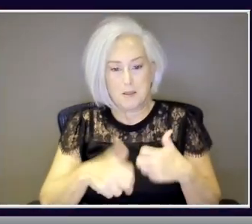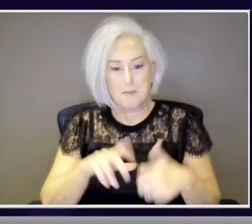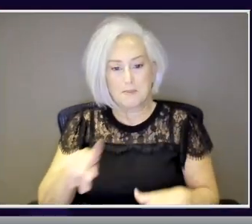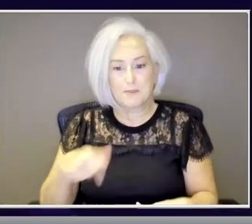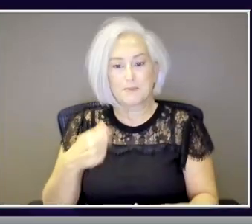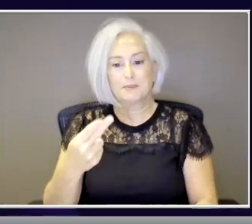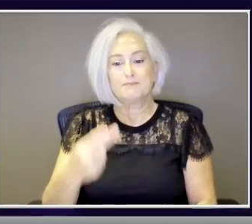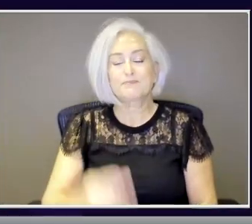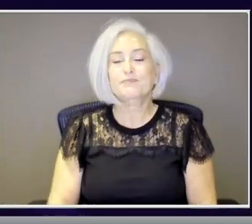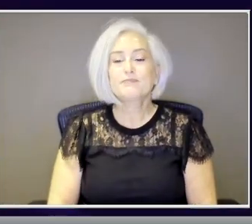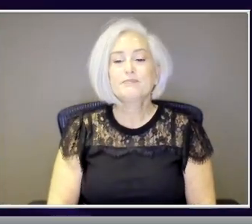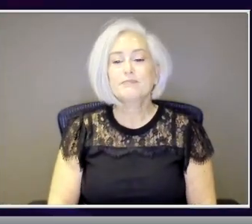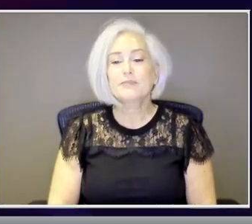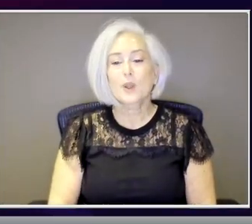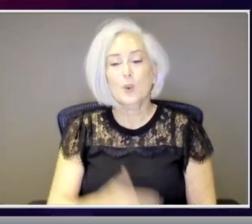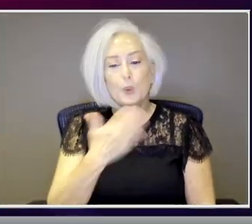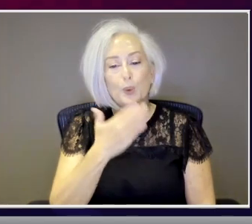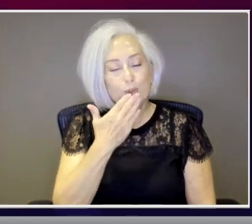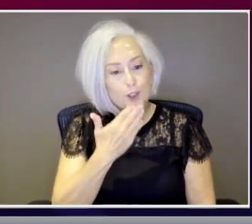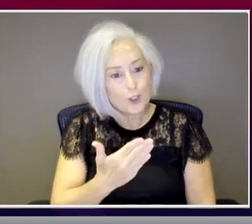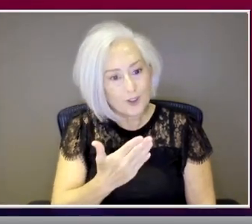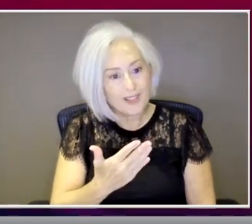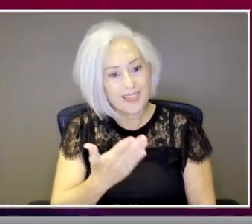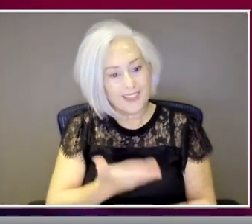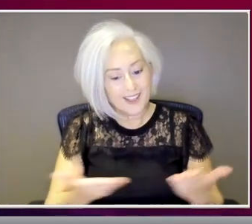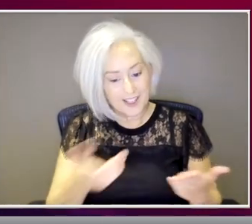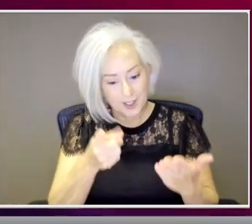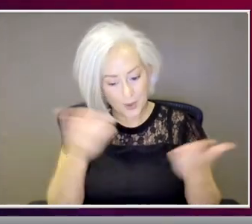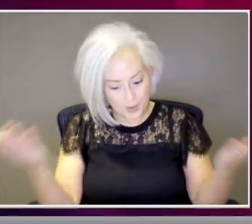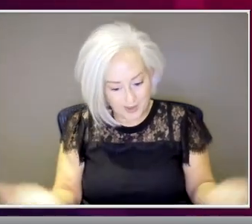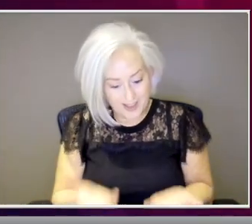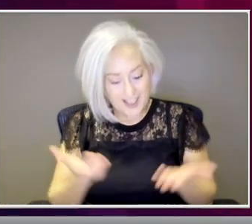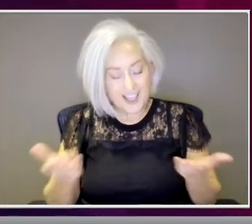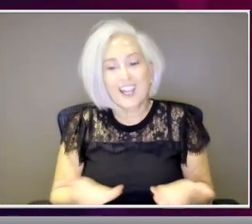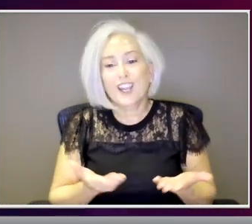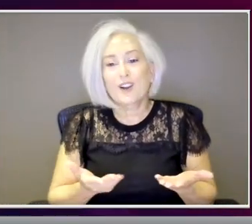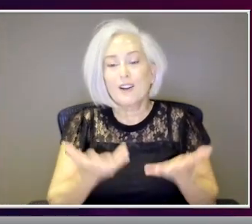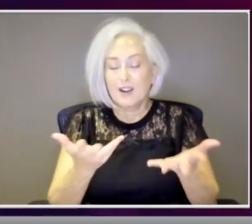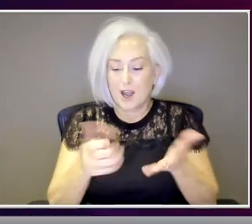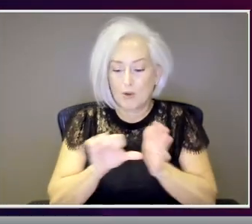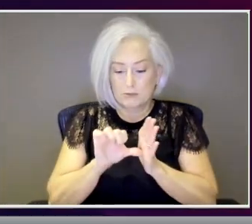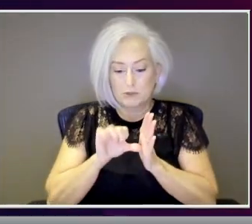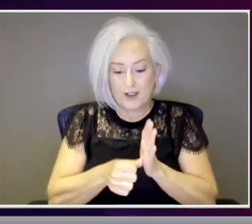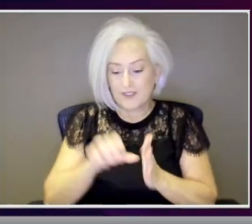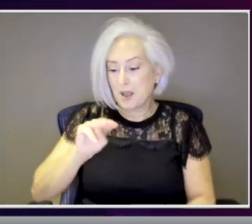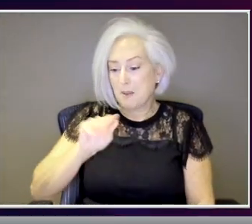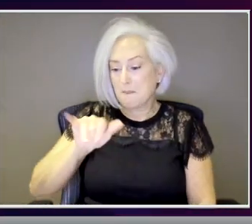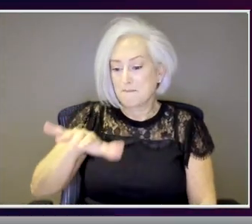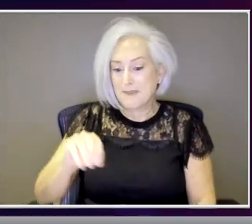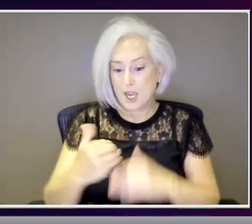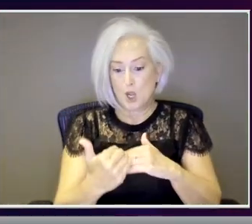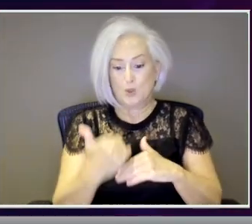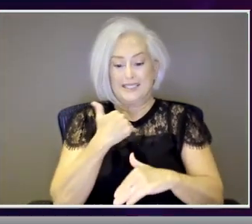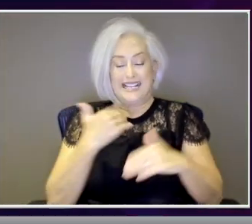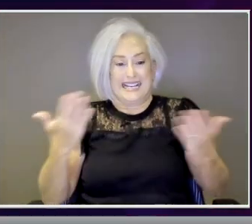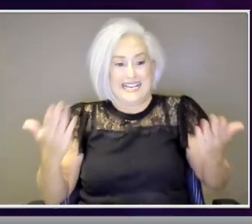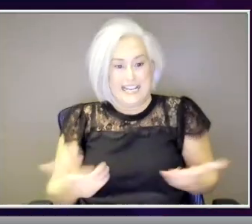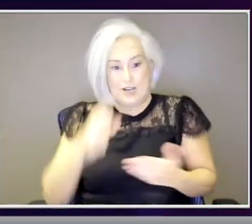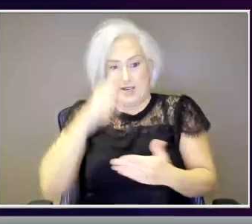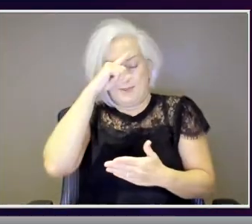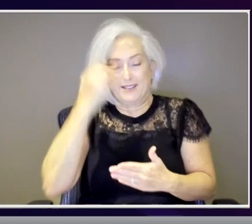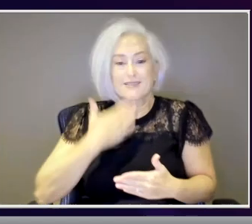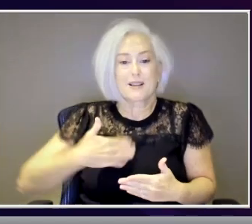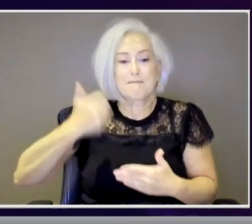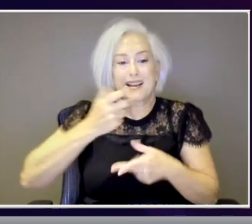thank goodness that you're here. And that, we just want to stress, Mayo sent her here because the best care is right here